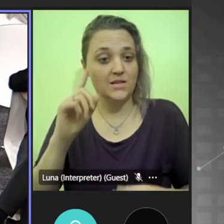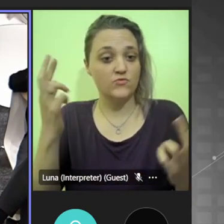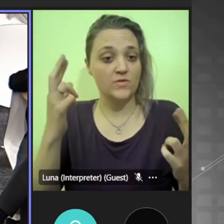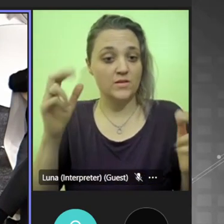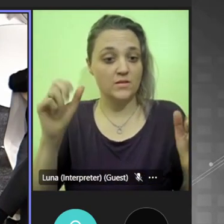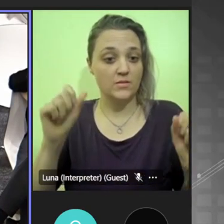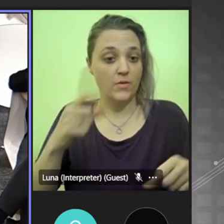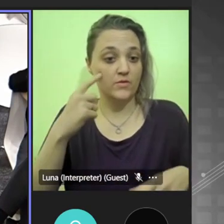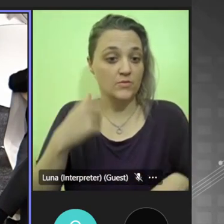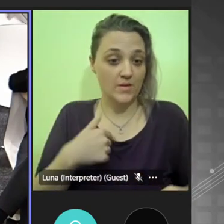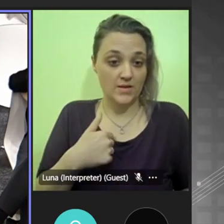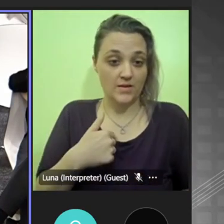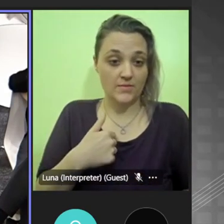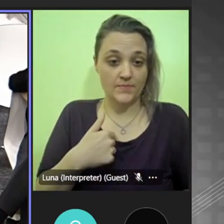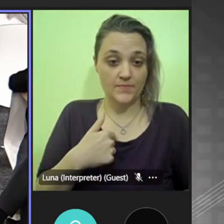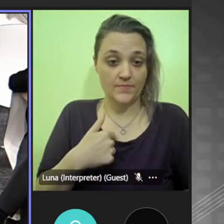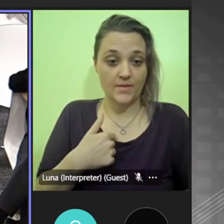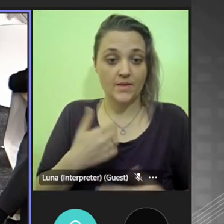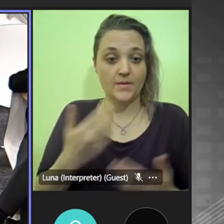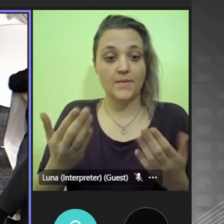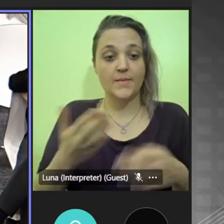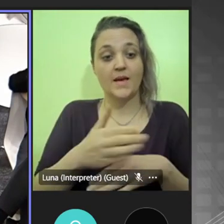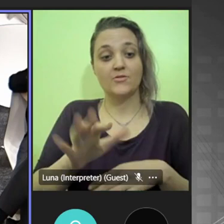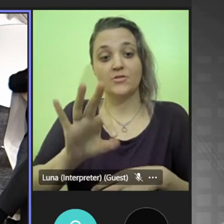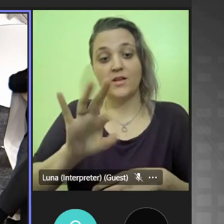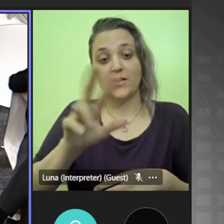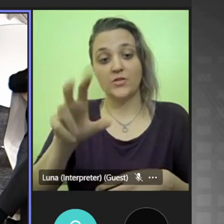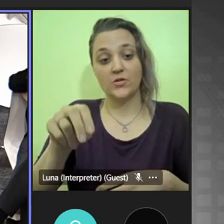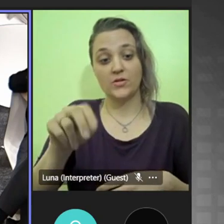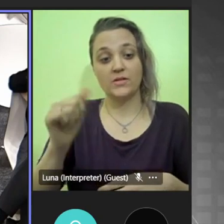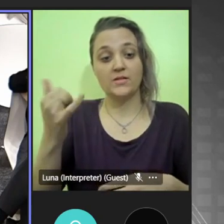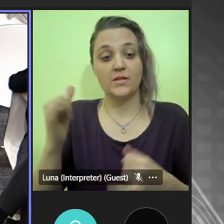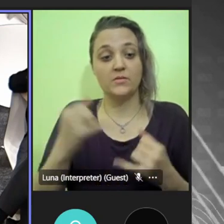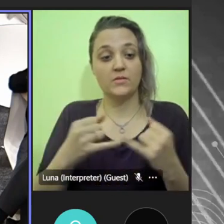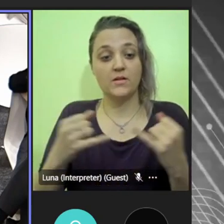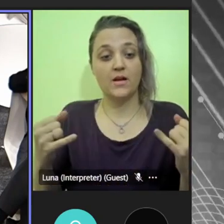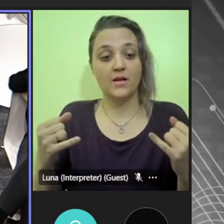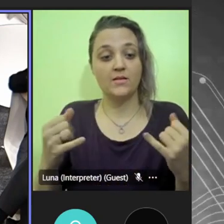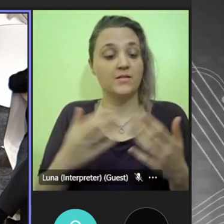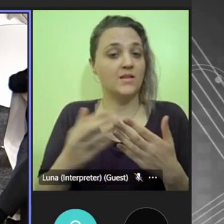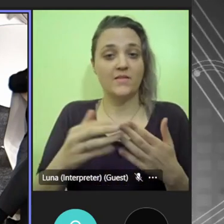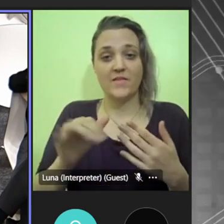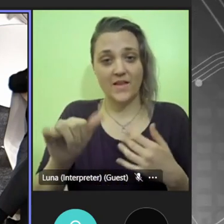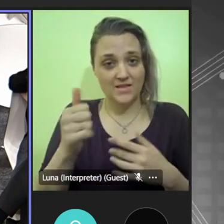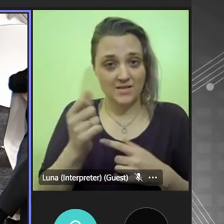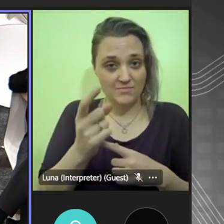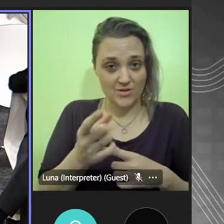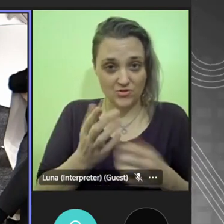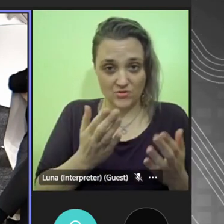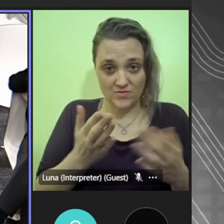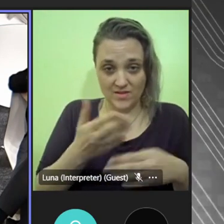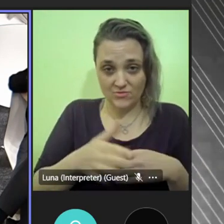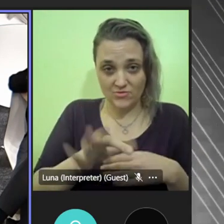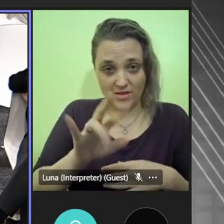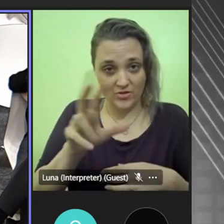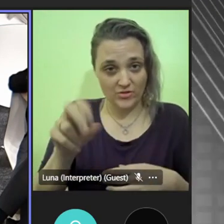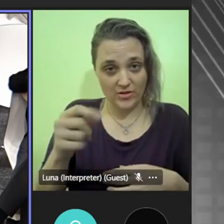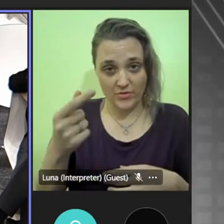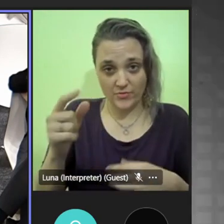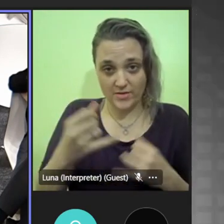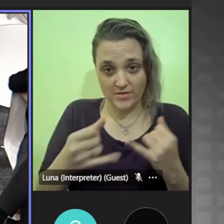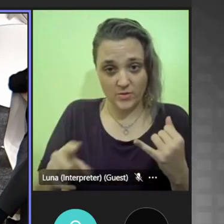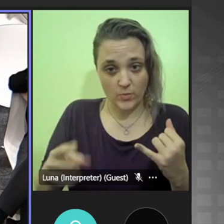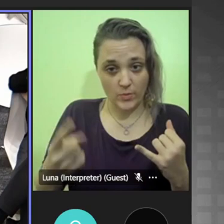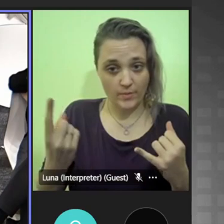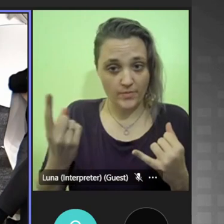waiting 6. It sounds perfectly reasonable to me. Maybe after 9:30, the Yellow Line, and you know, but even that, 10-minute